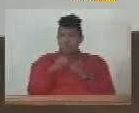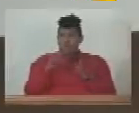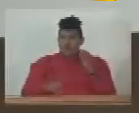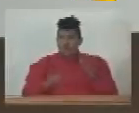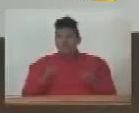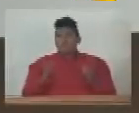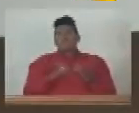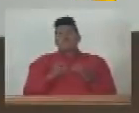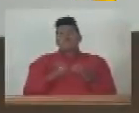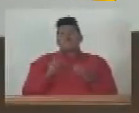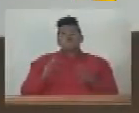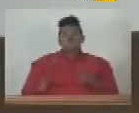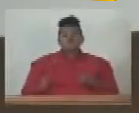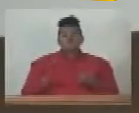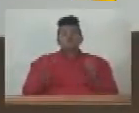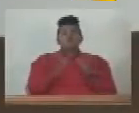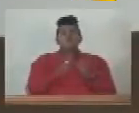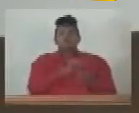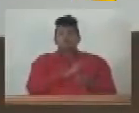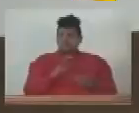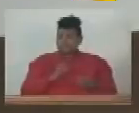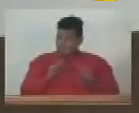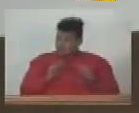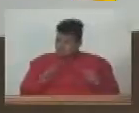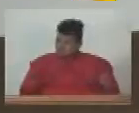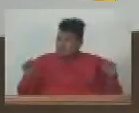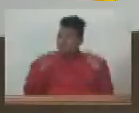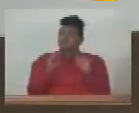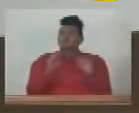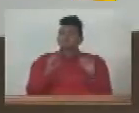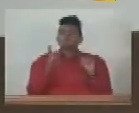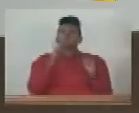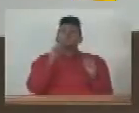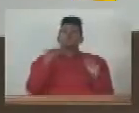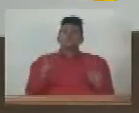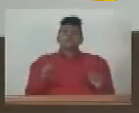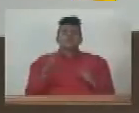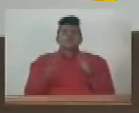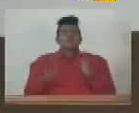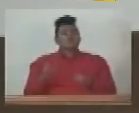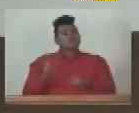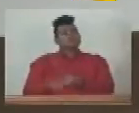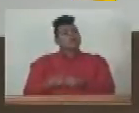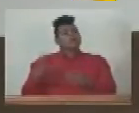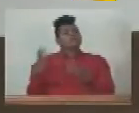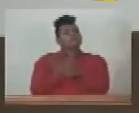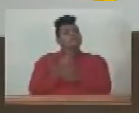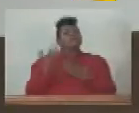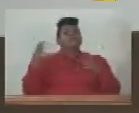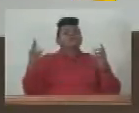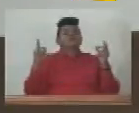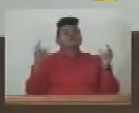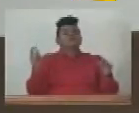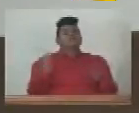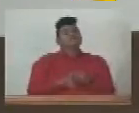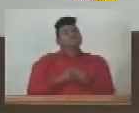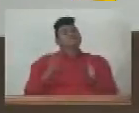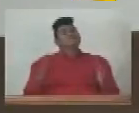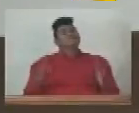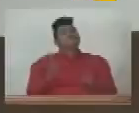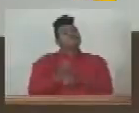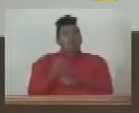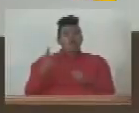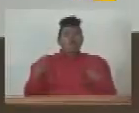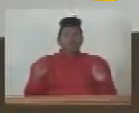more judges, more personnel, so that cases can be tried in a timely manner. But in truth, Mr.